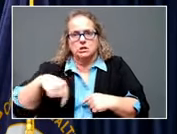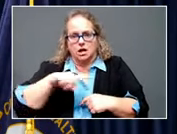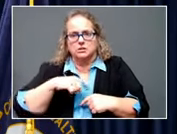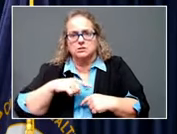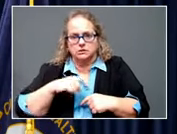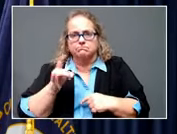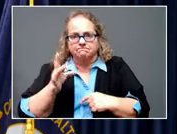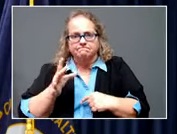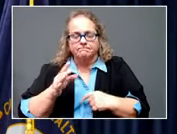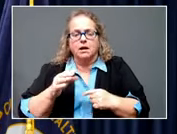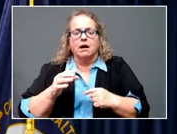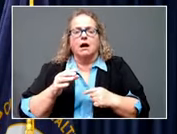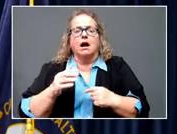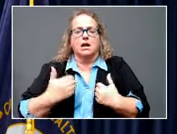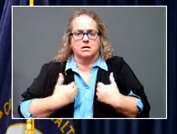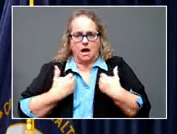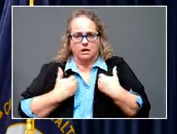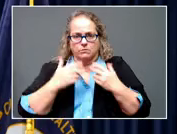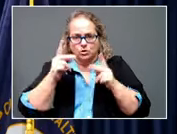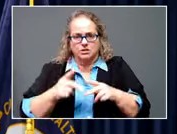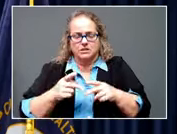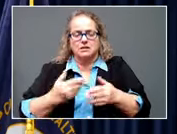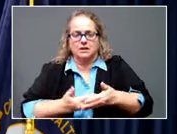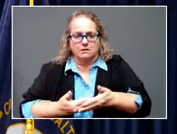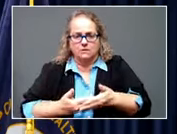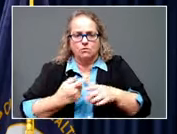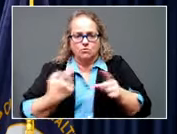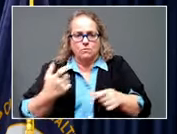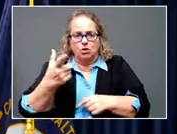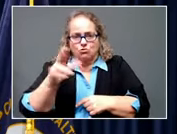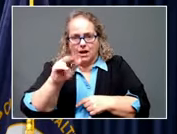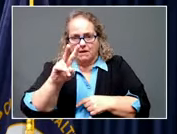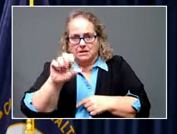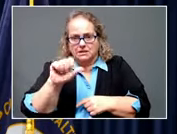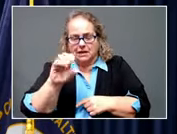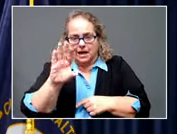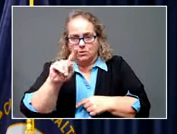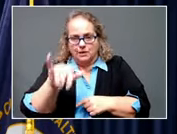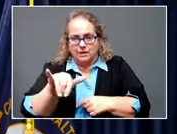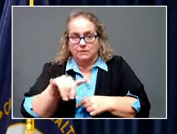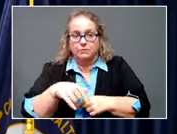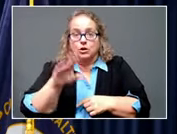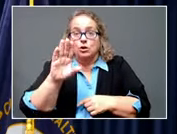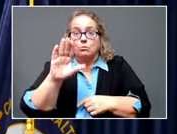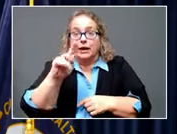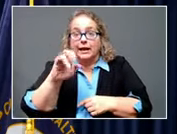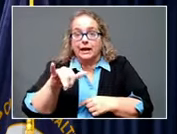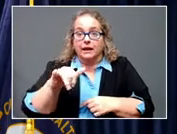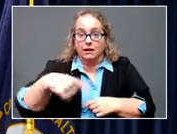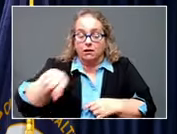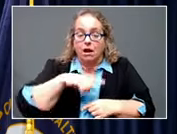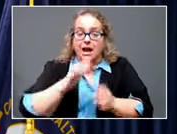another young life, an infant from Graves County. Brittany and I ask everyone to join us in lifting up this